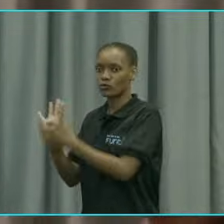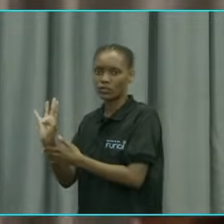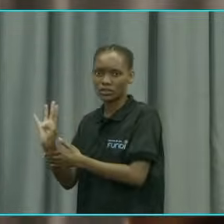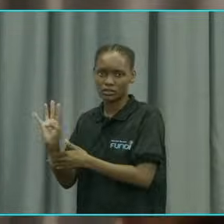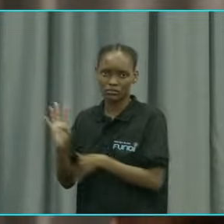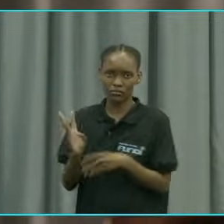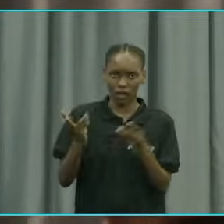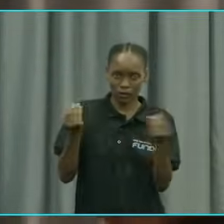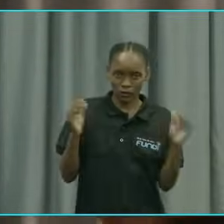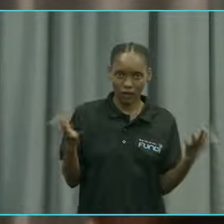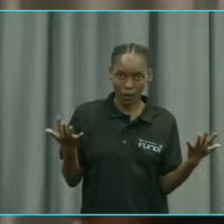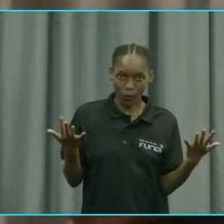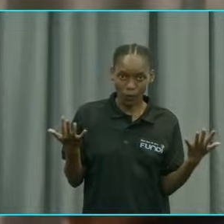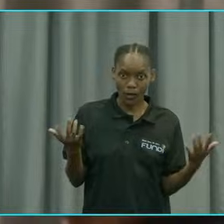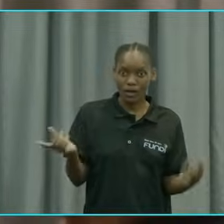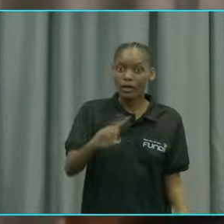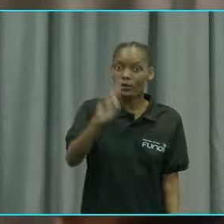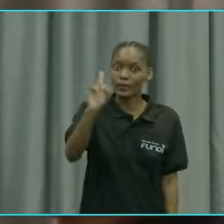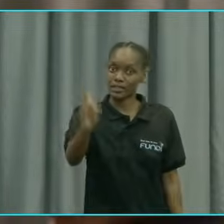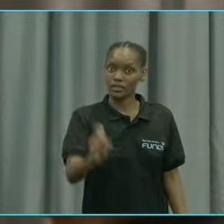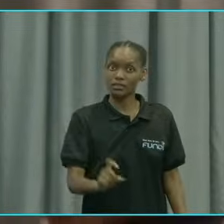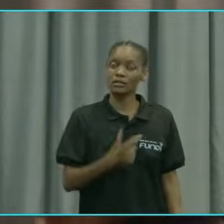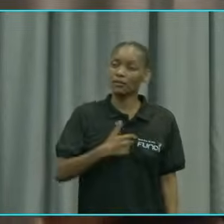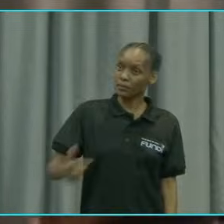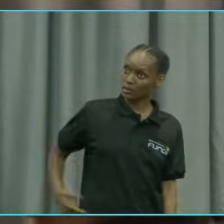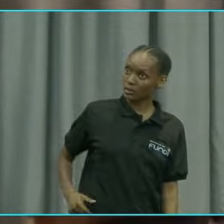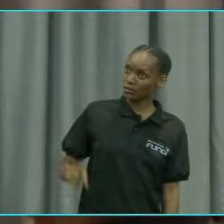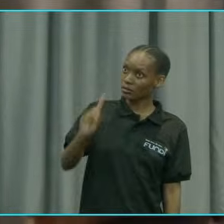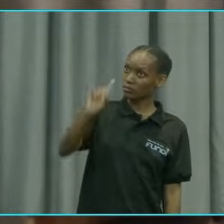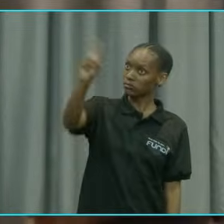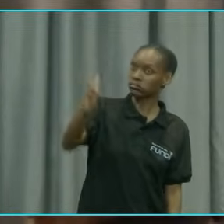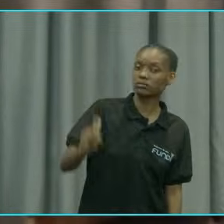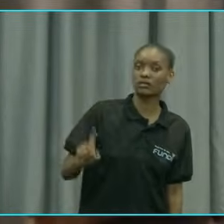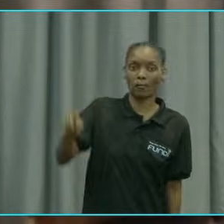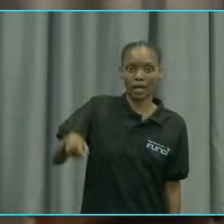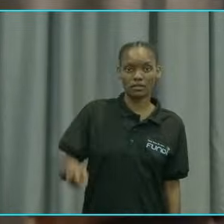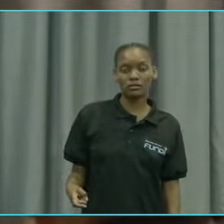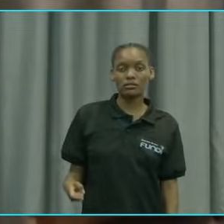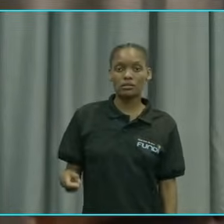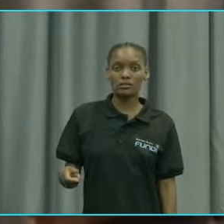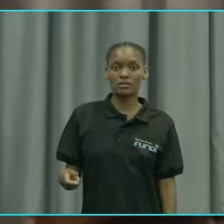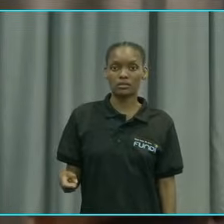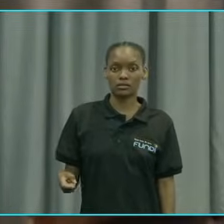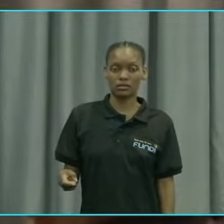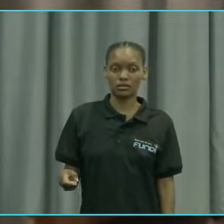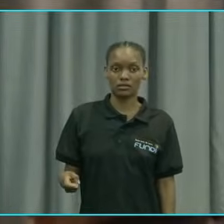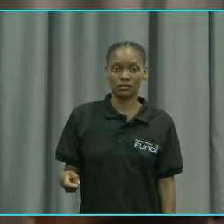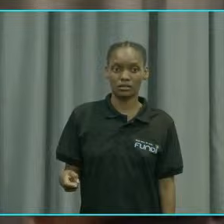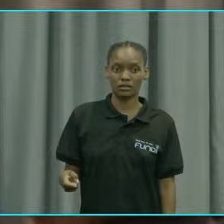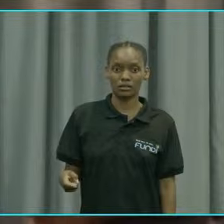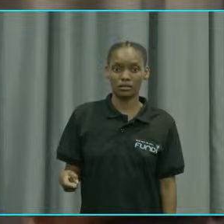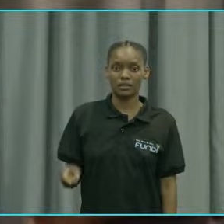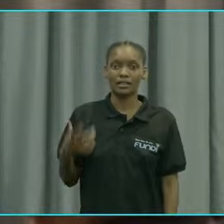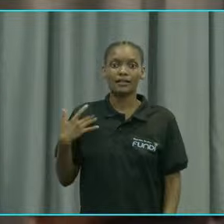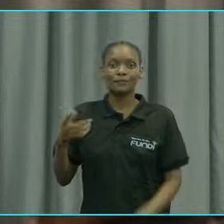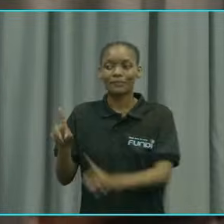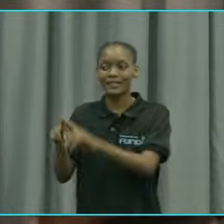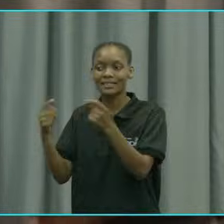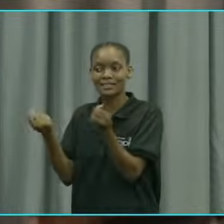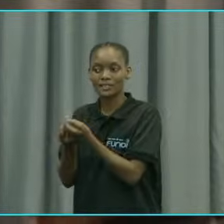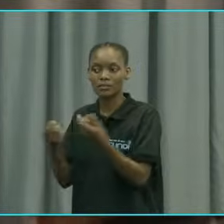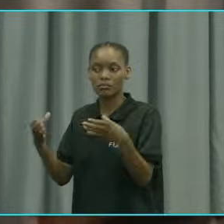It's a question that must go to the president. And it's a question that must be put by this task team, this